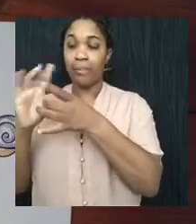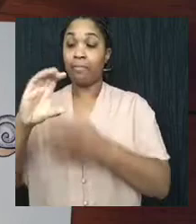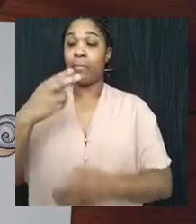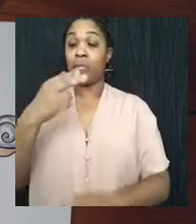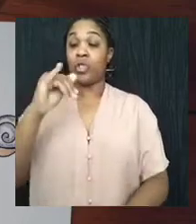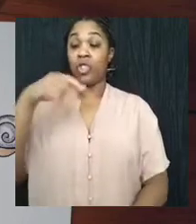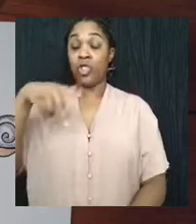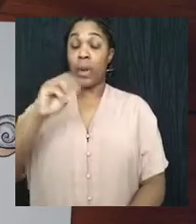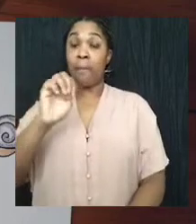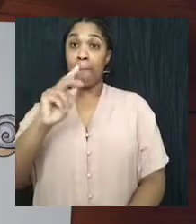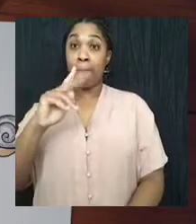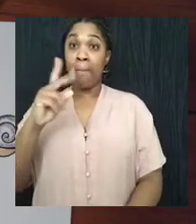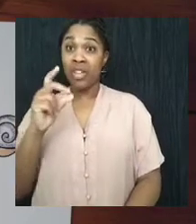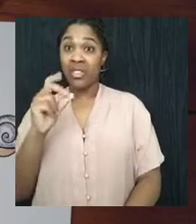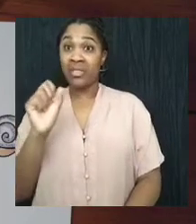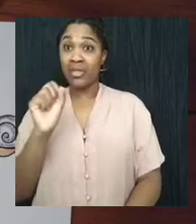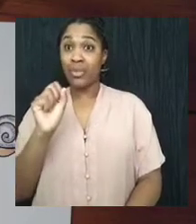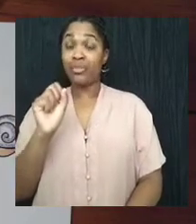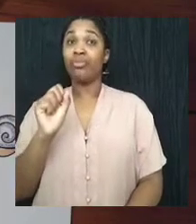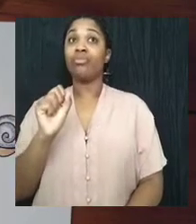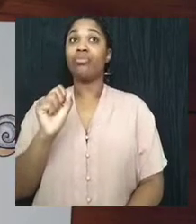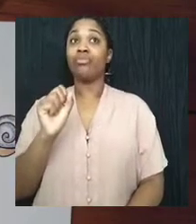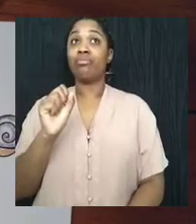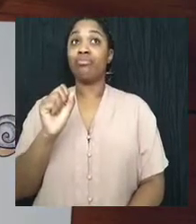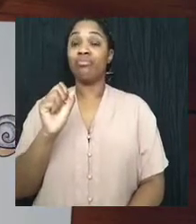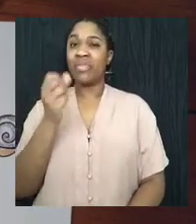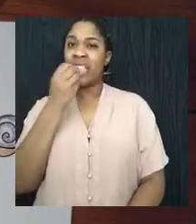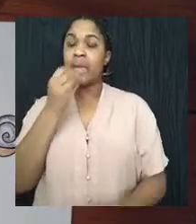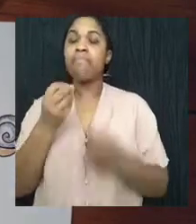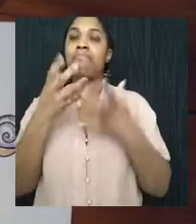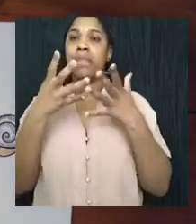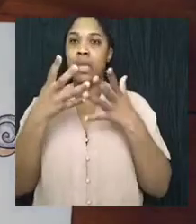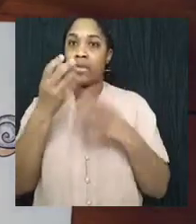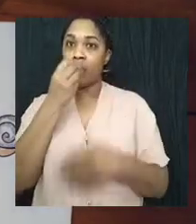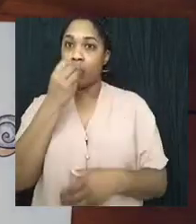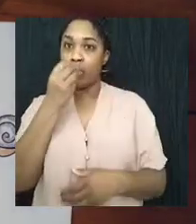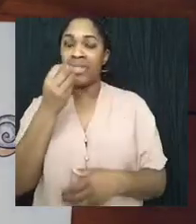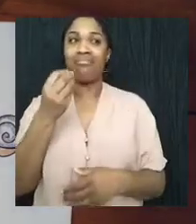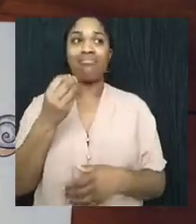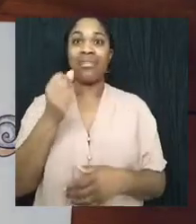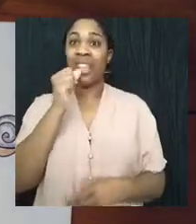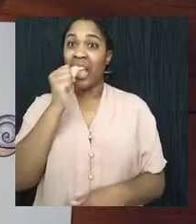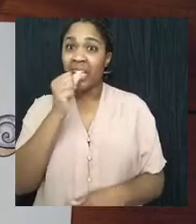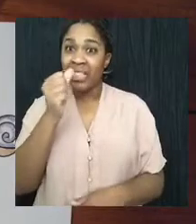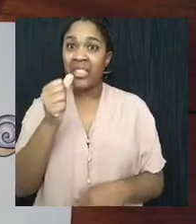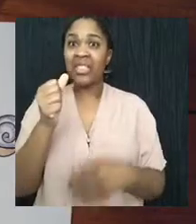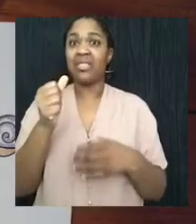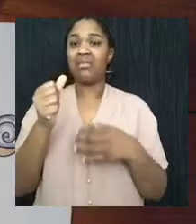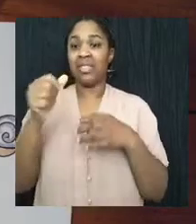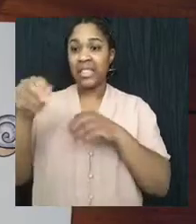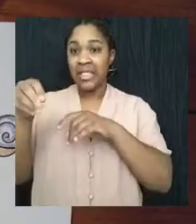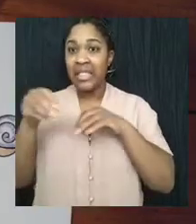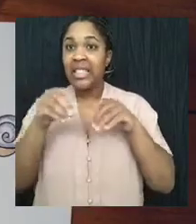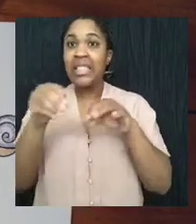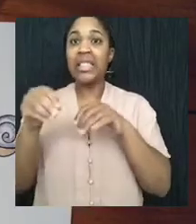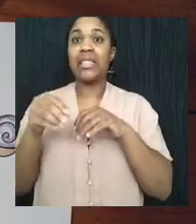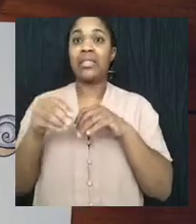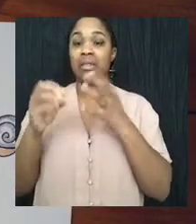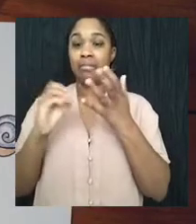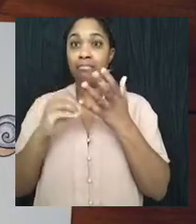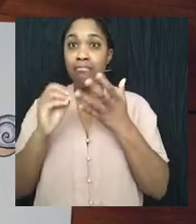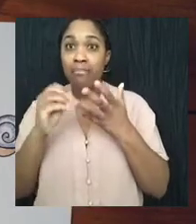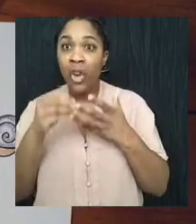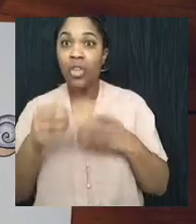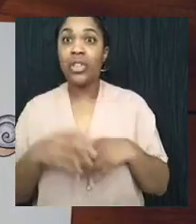example, eat many foods. They eat nuts, seeds,